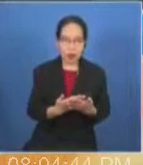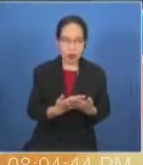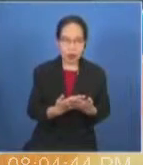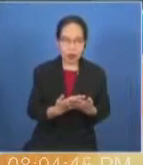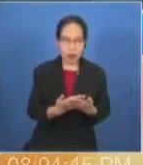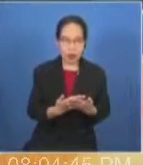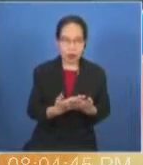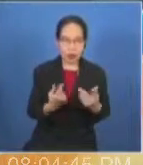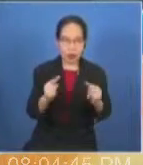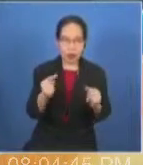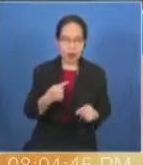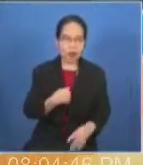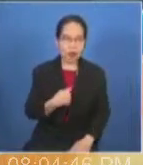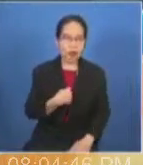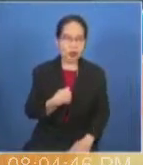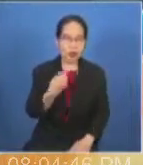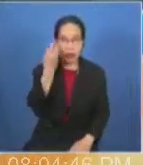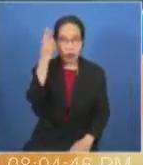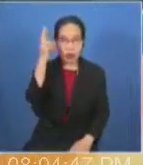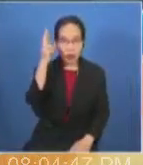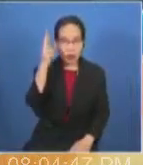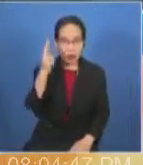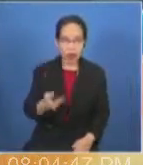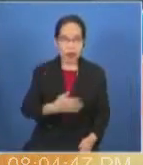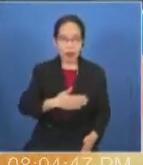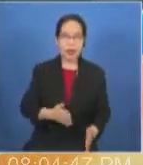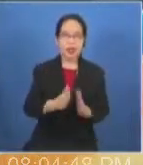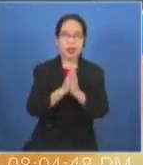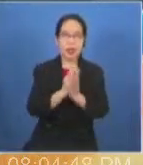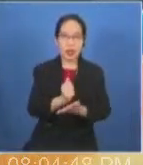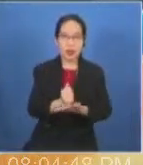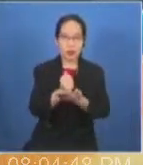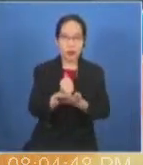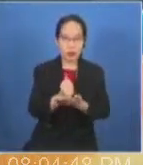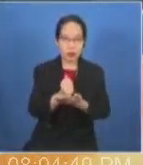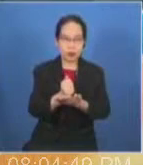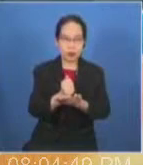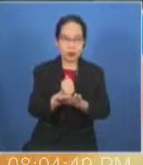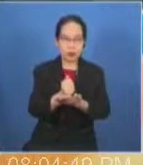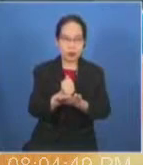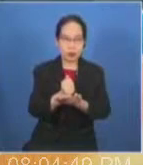Good afternoon. I'd like to ask for help.